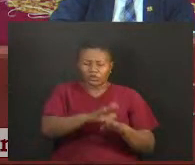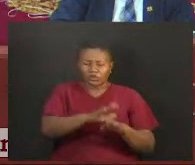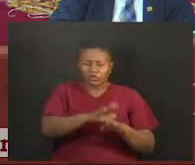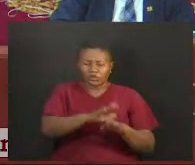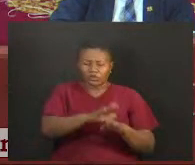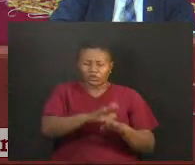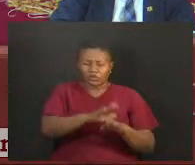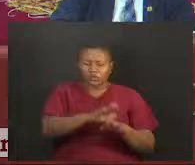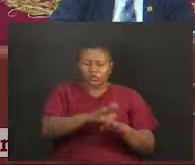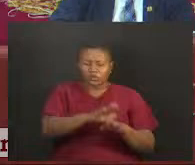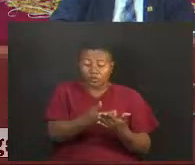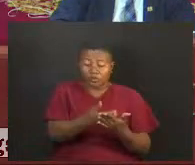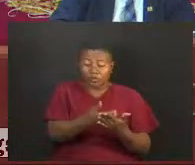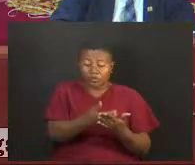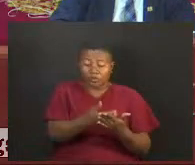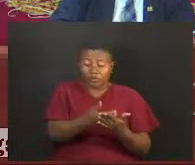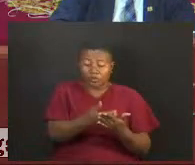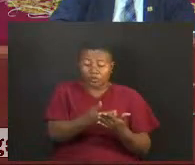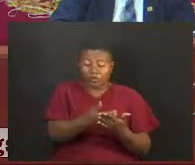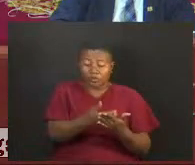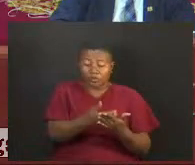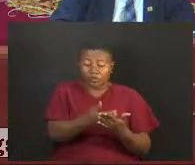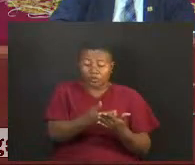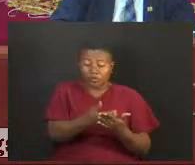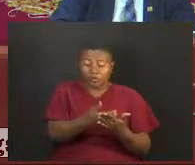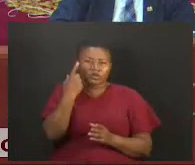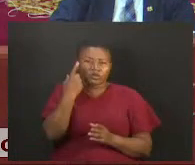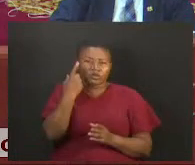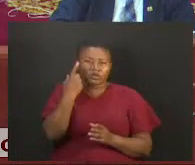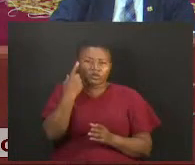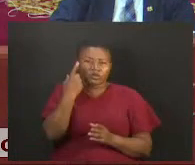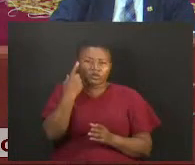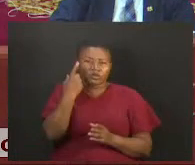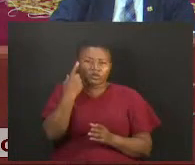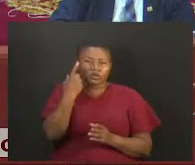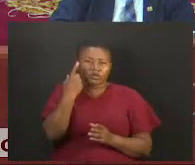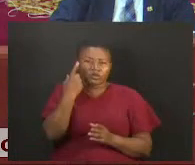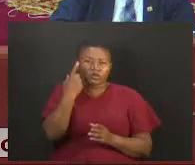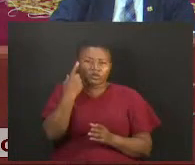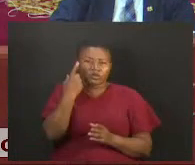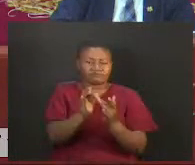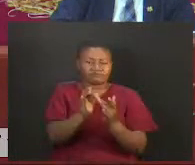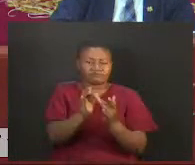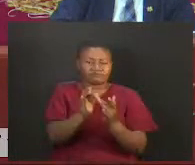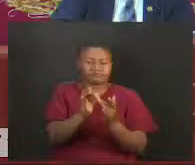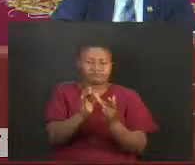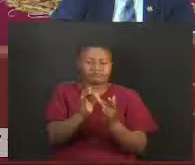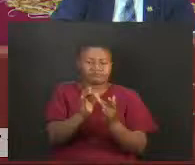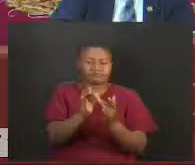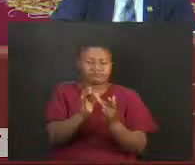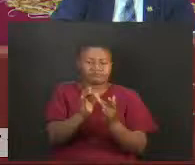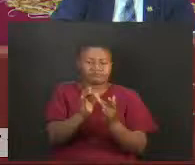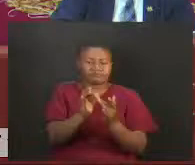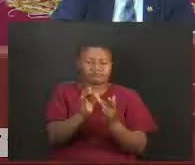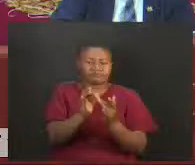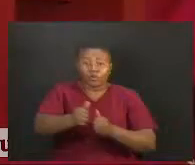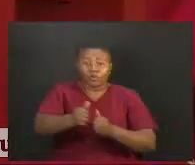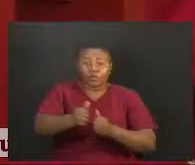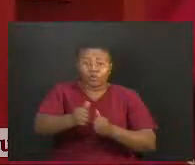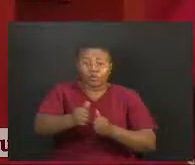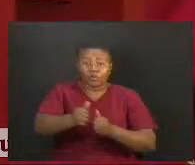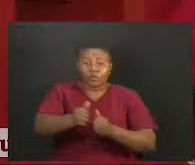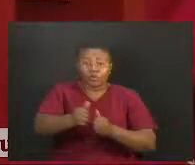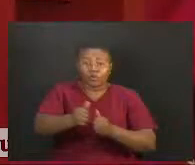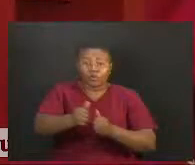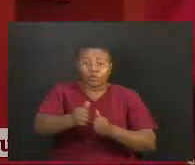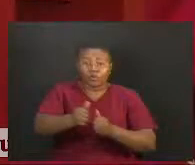the budget, we recently engaged traders at major trading centers, including the Mokola market,